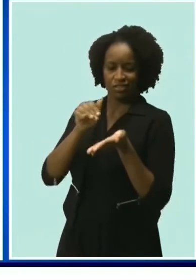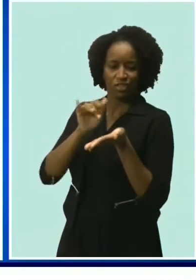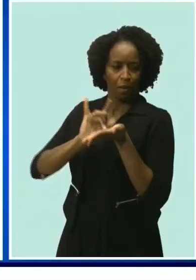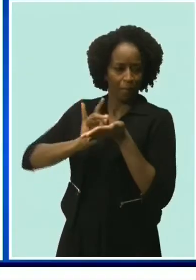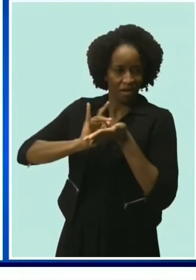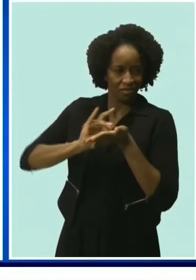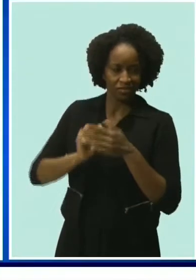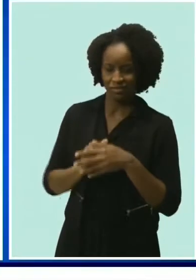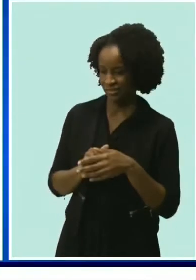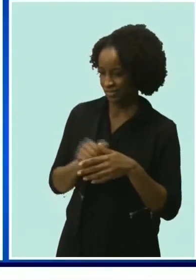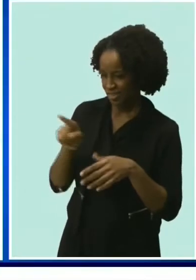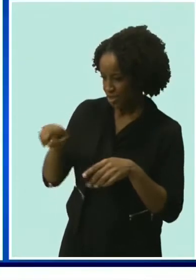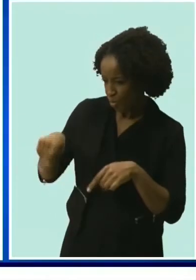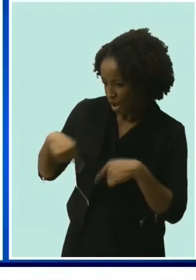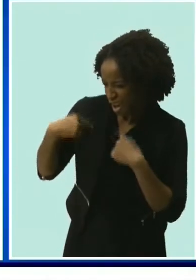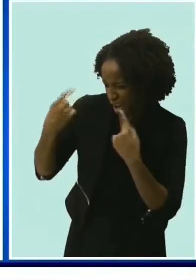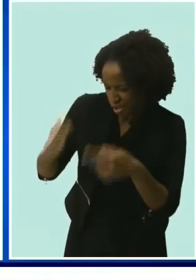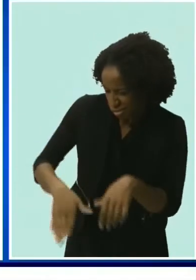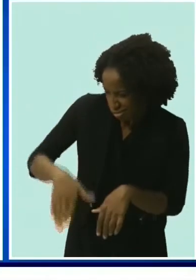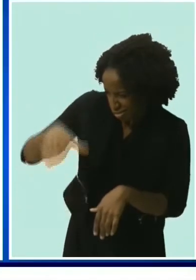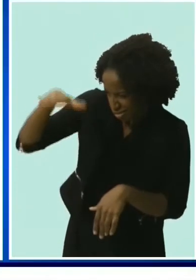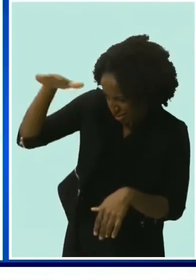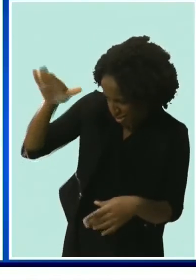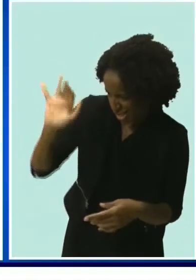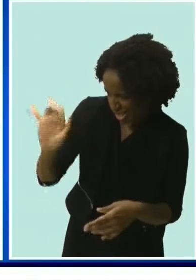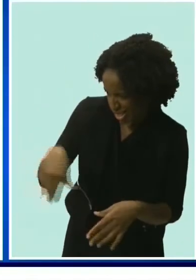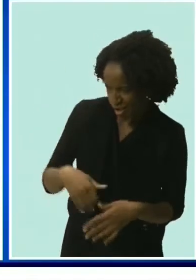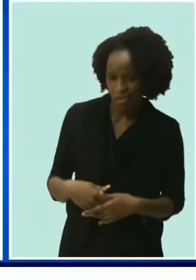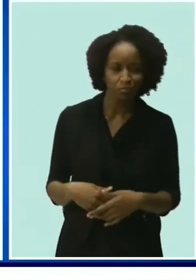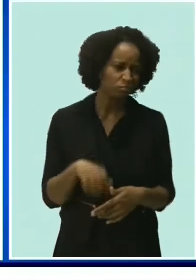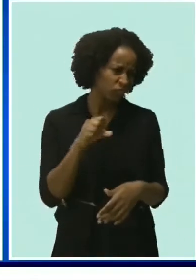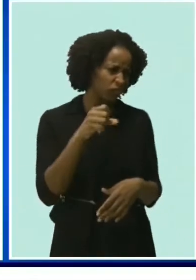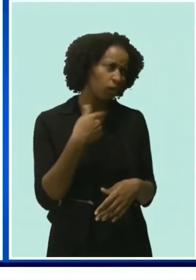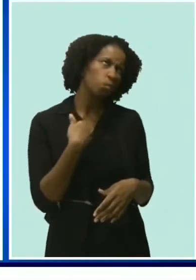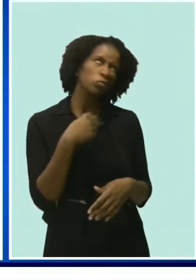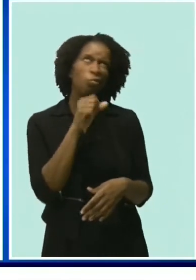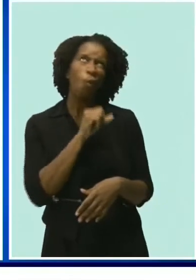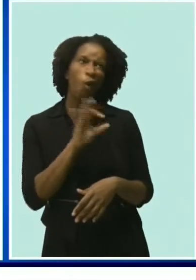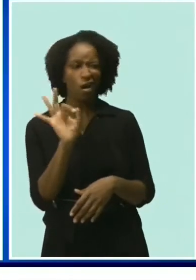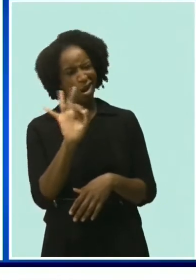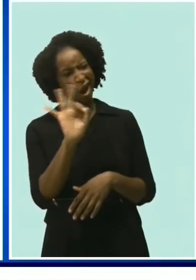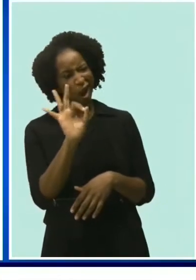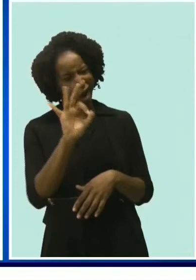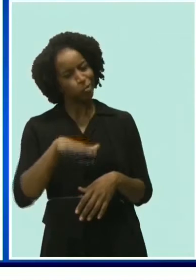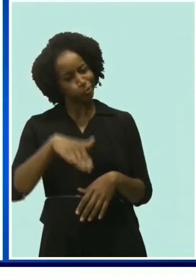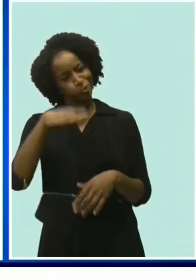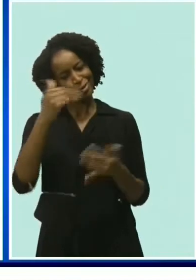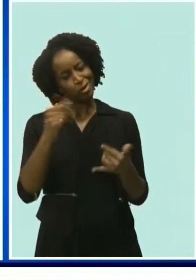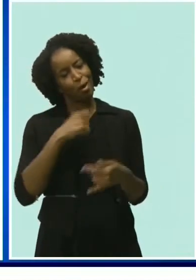From the time I was about 9 years old, and I'm 73 now. Wow. And